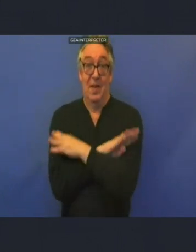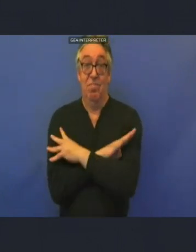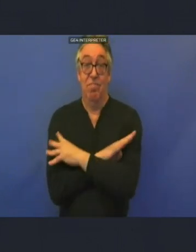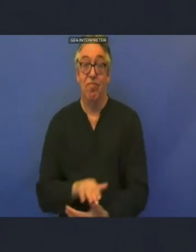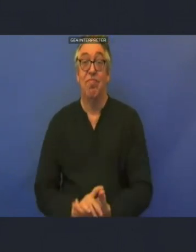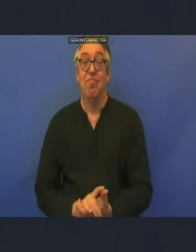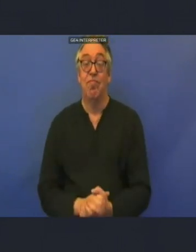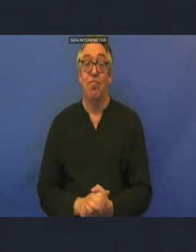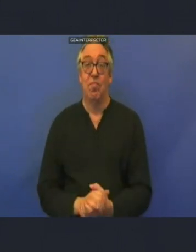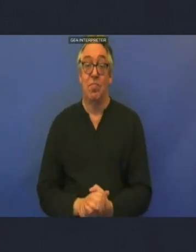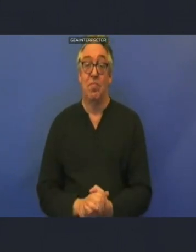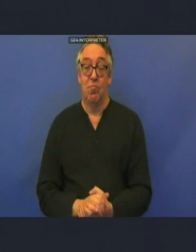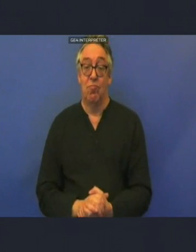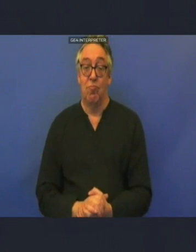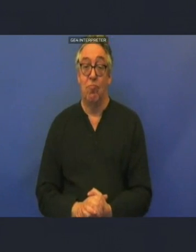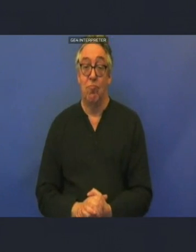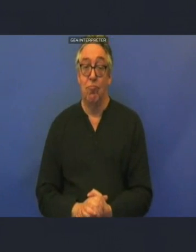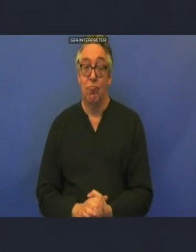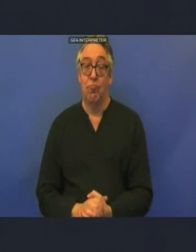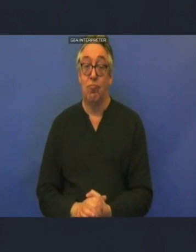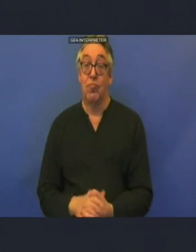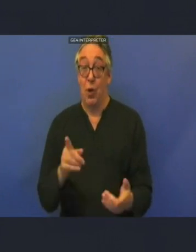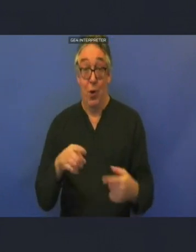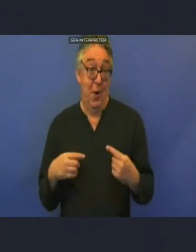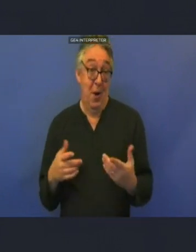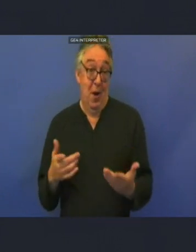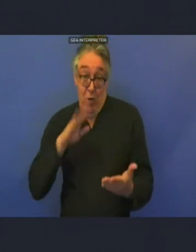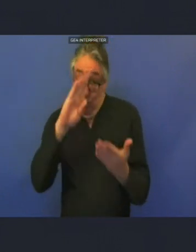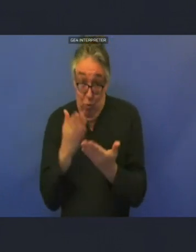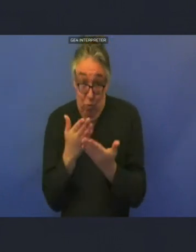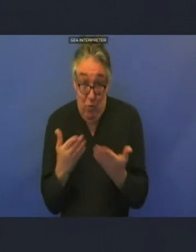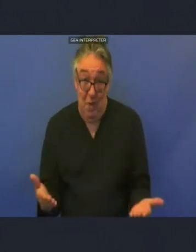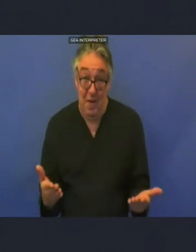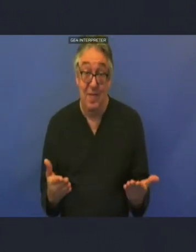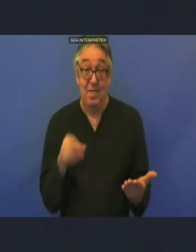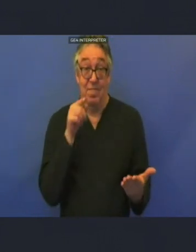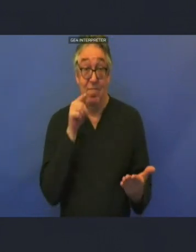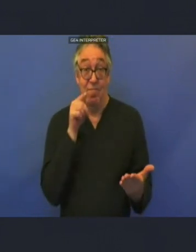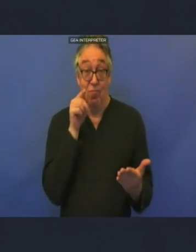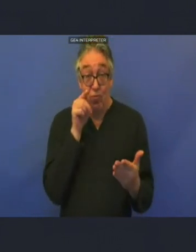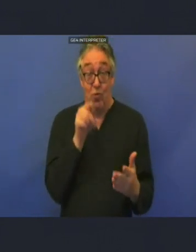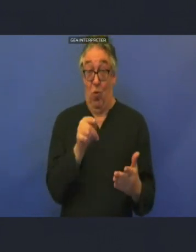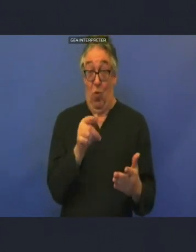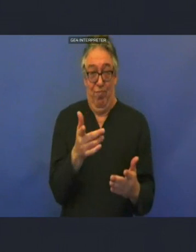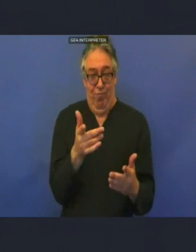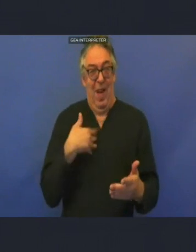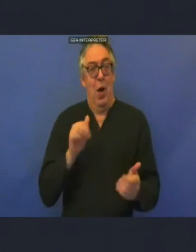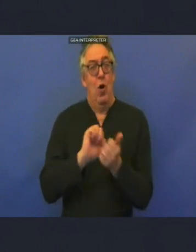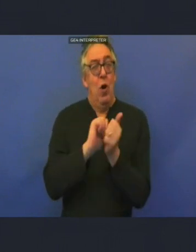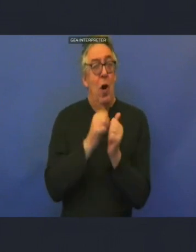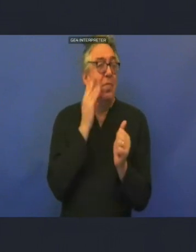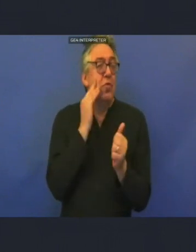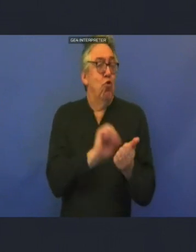we all owe you respect for bringing your sport values of trying to achieve, to perform, resilience